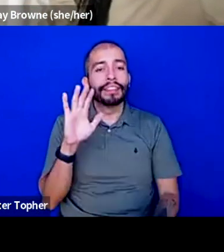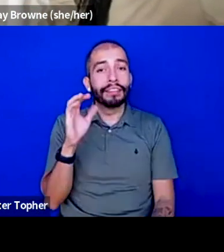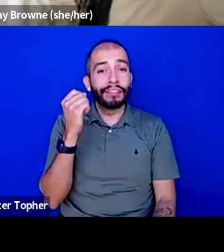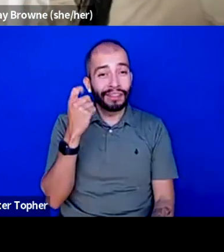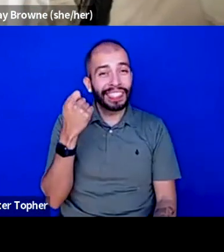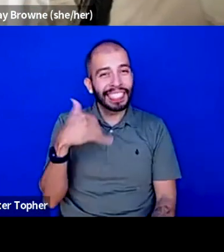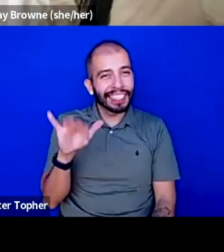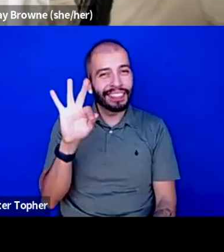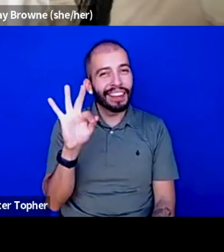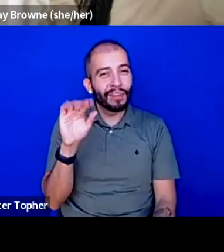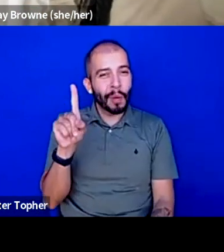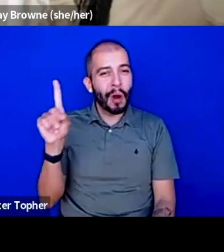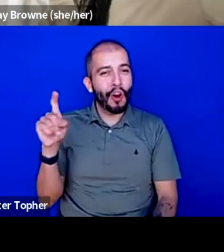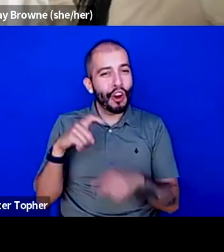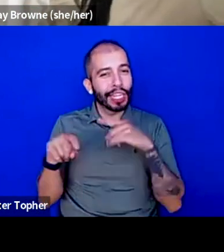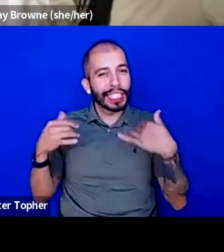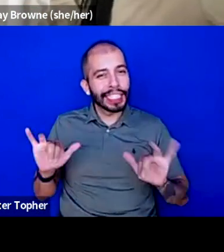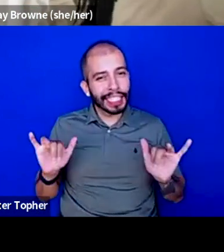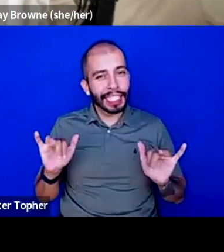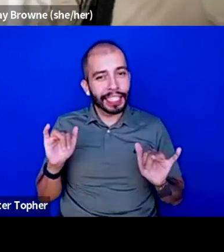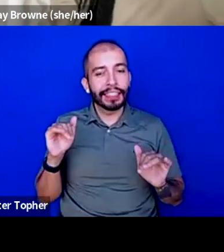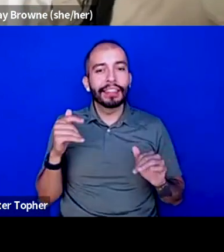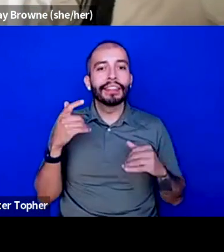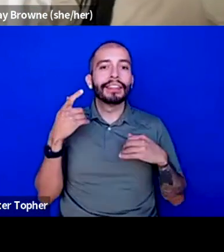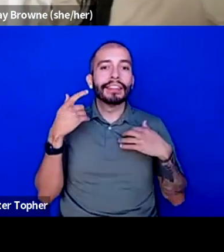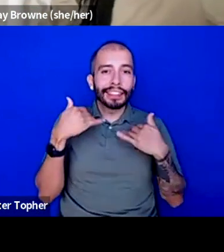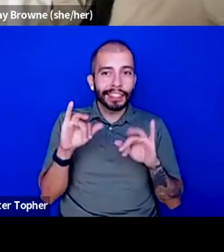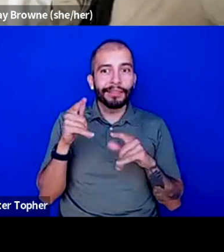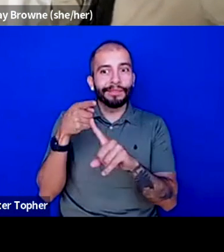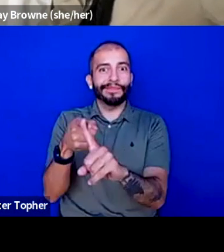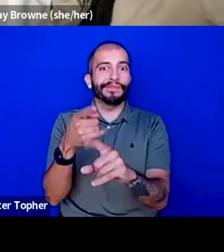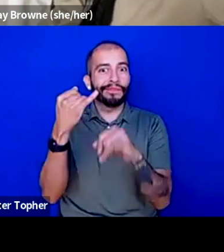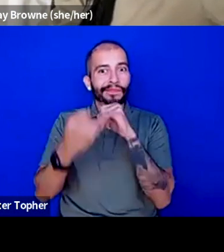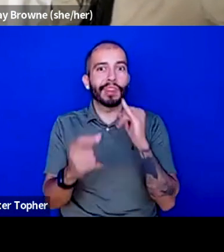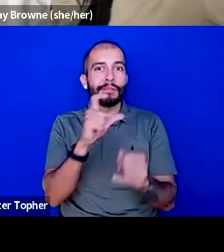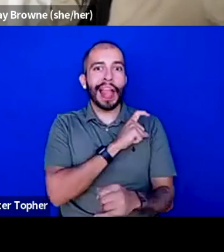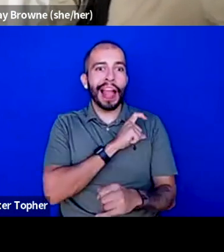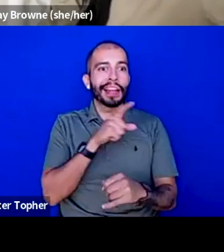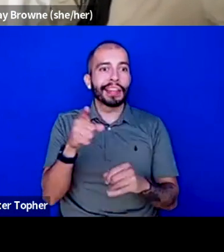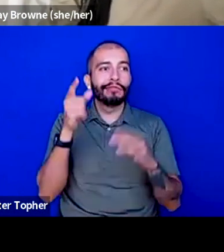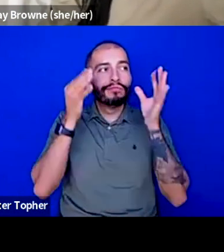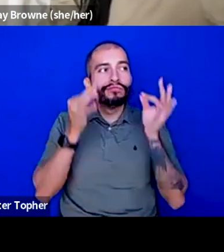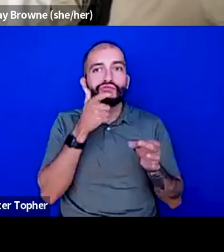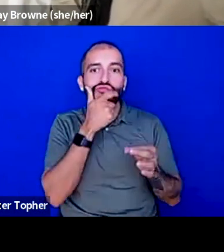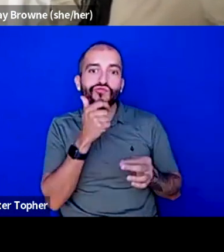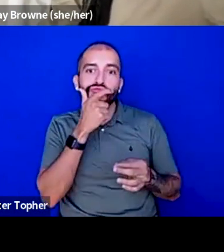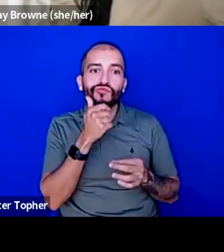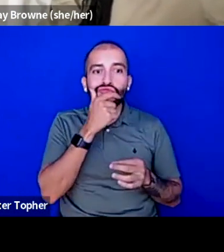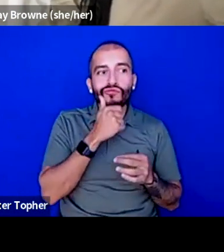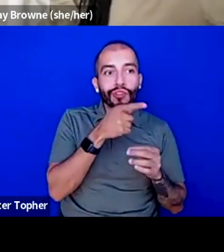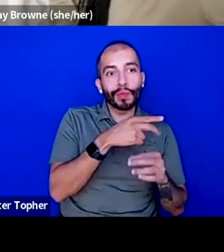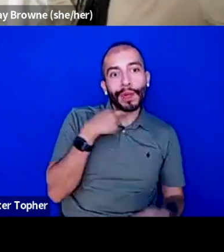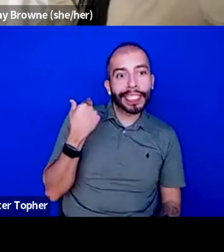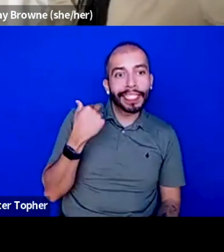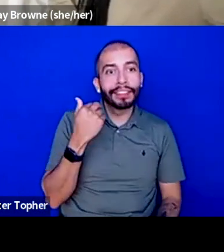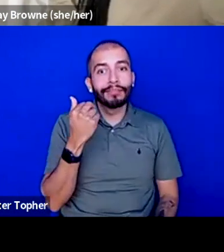who gets to determine the risk and the severity of that call. So if a person is having a